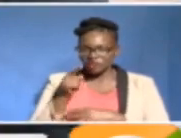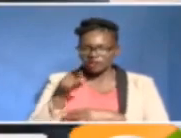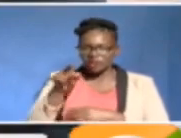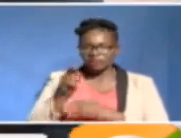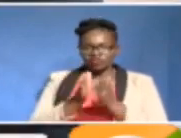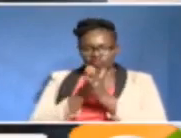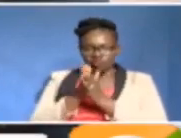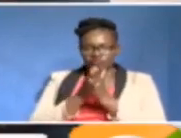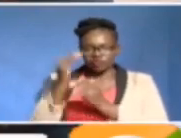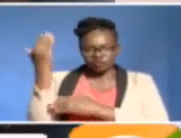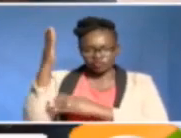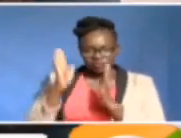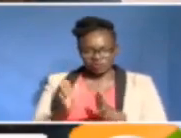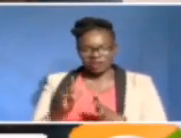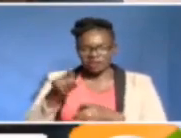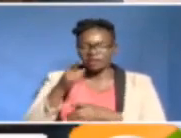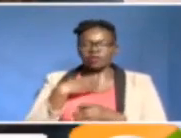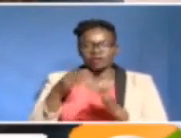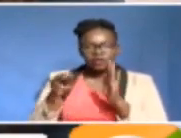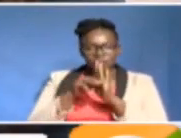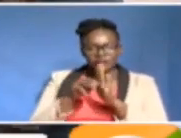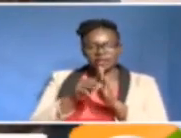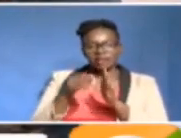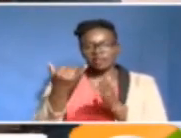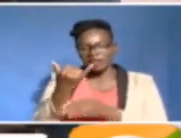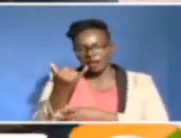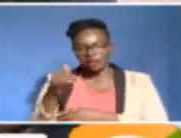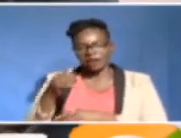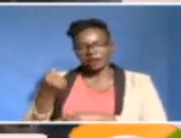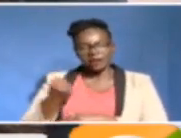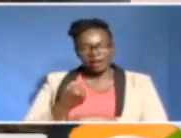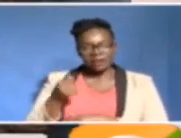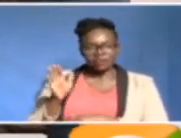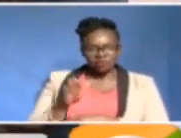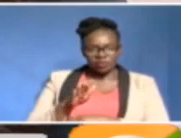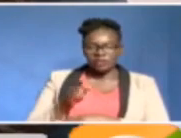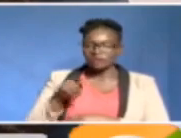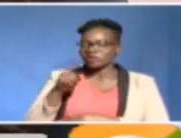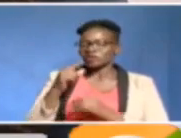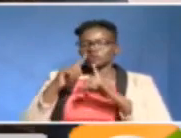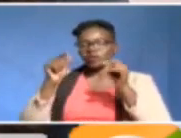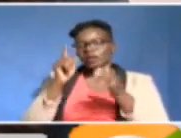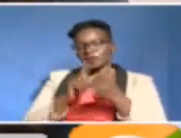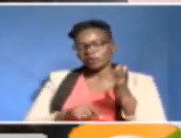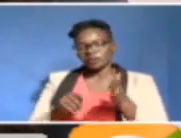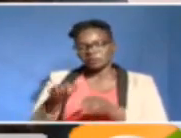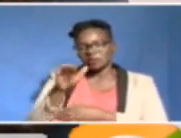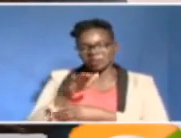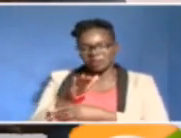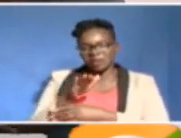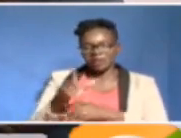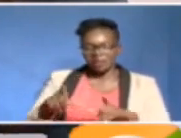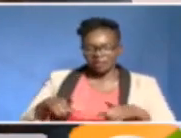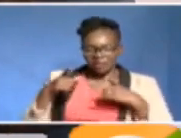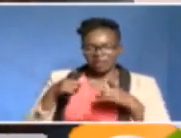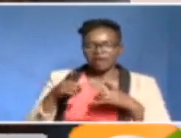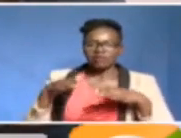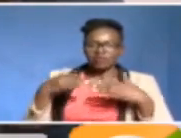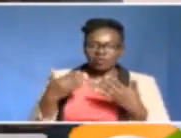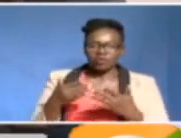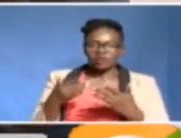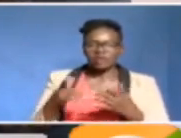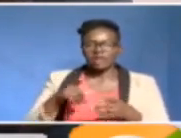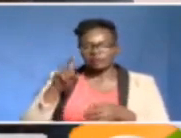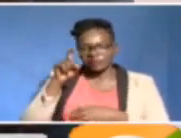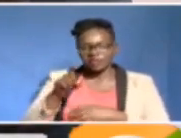next generation of women and young girls, what do you tell them in terms of the kind of lifestyle or lives they should be